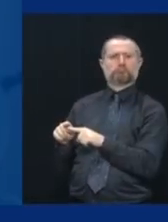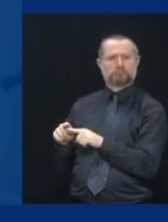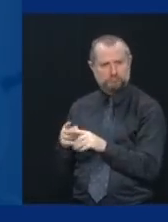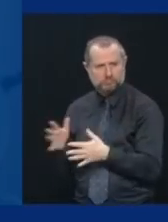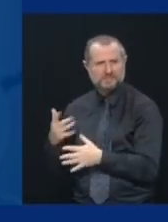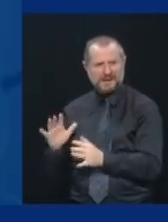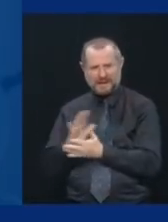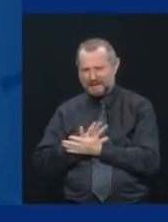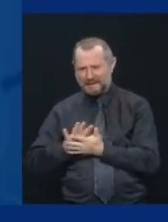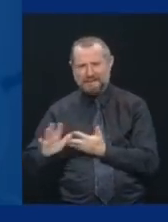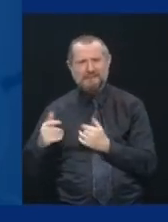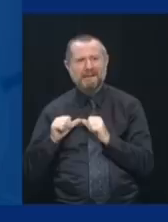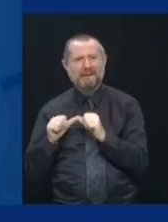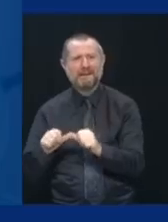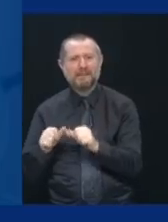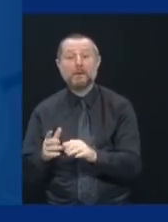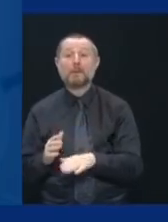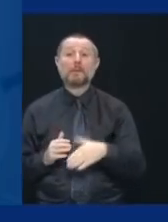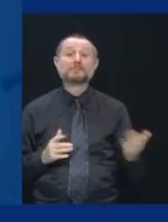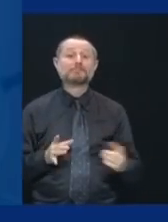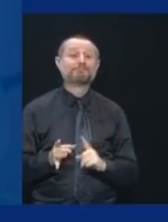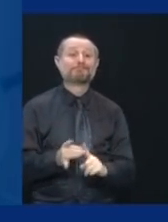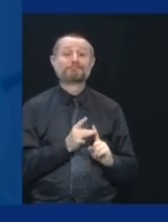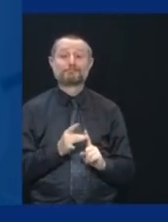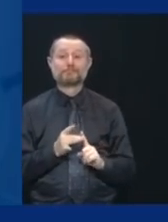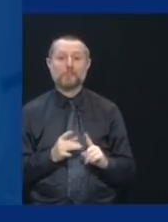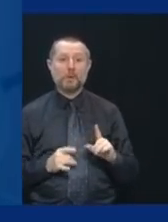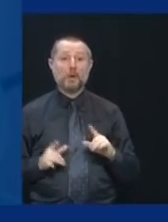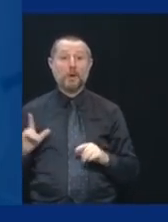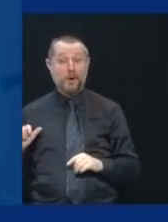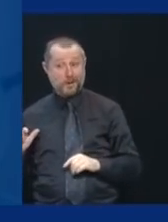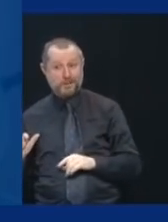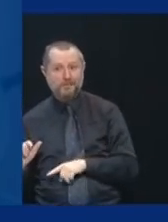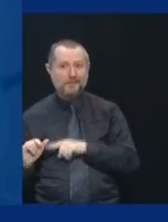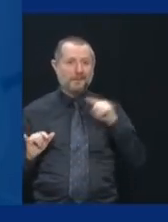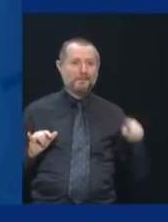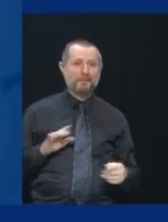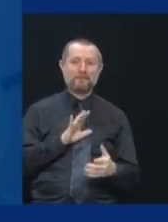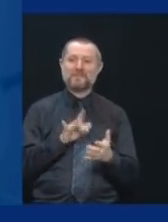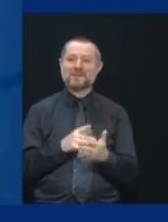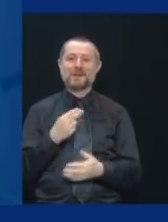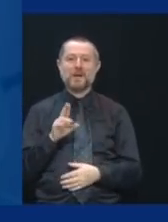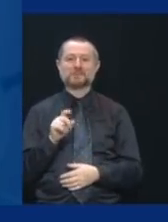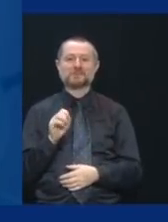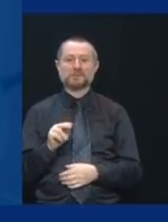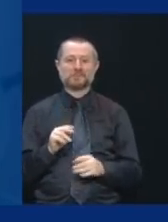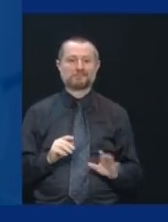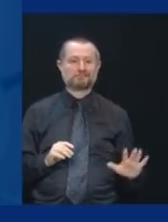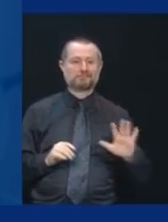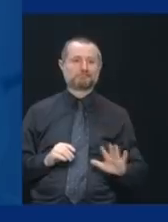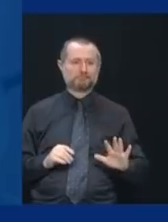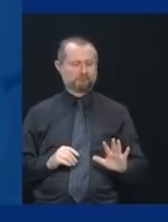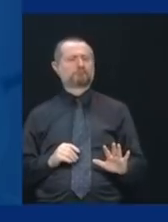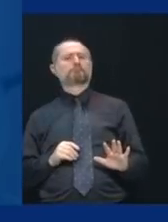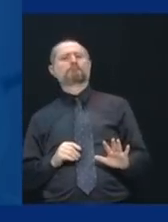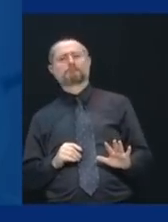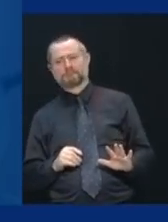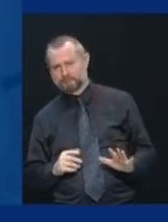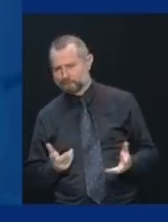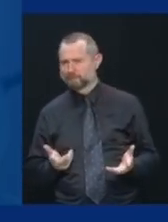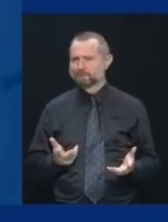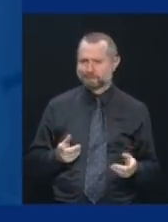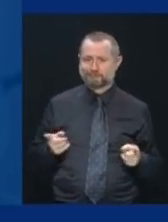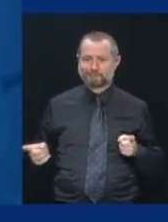Highest positivity, Long Island and Mid-Hudson. We've been seeing this for the past couple of weeks. Again, it's relative. All